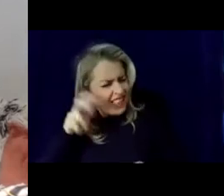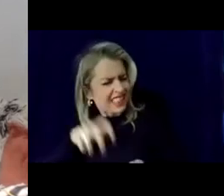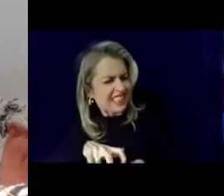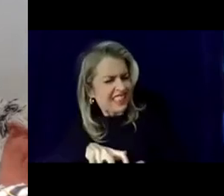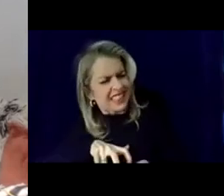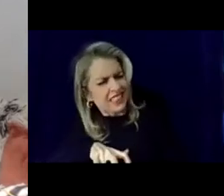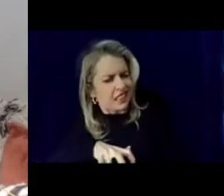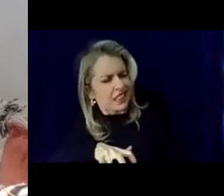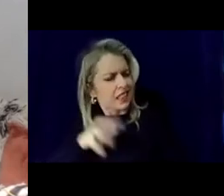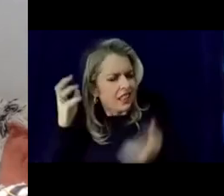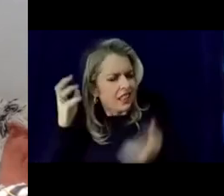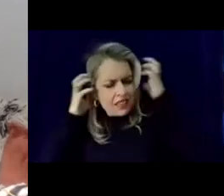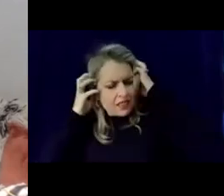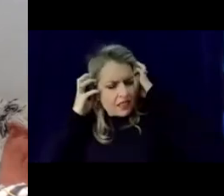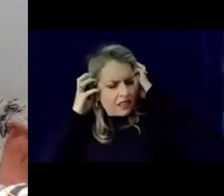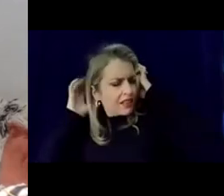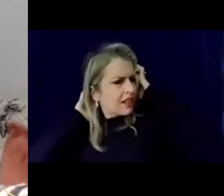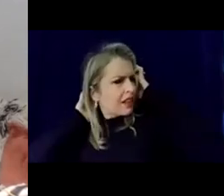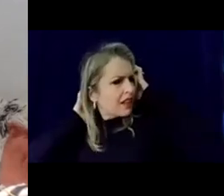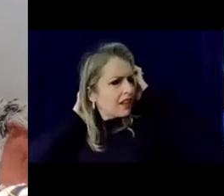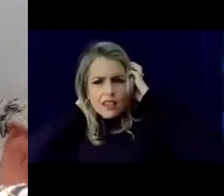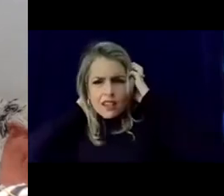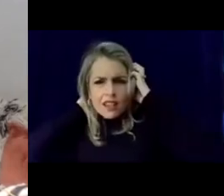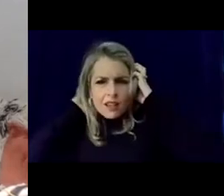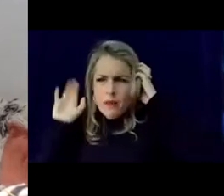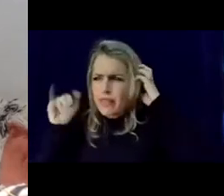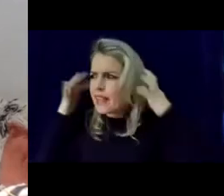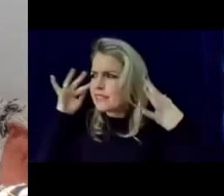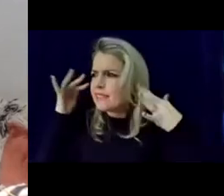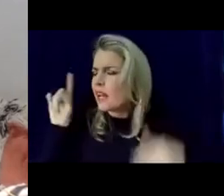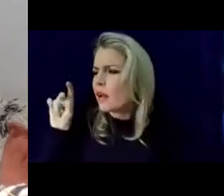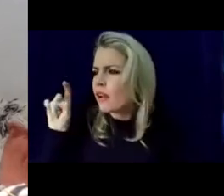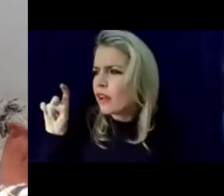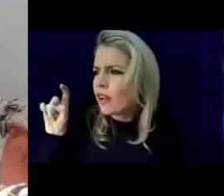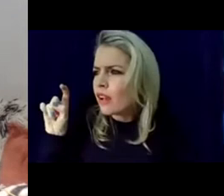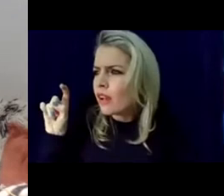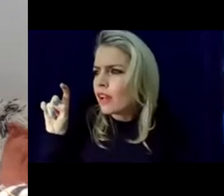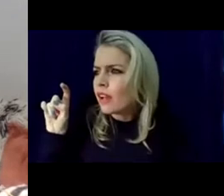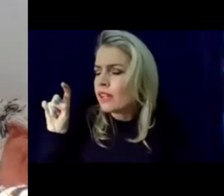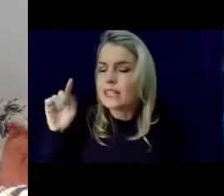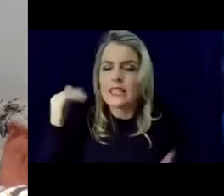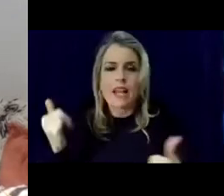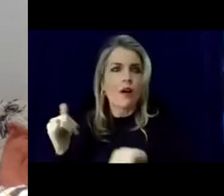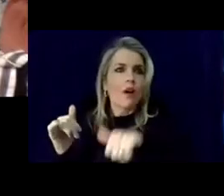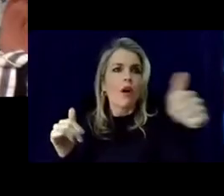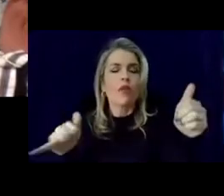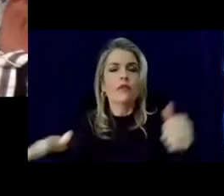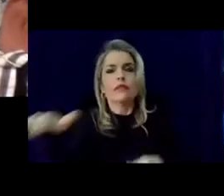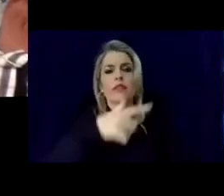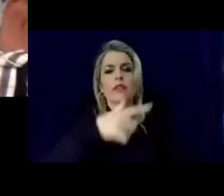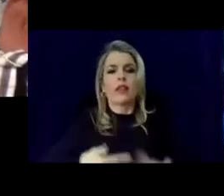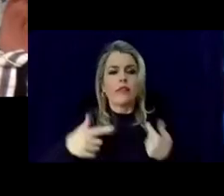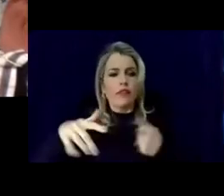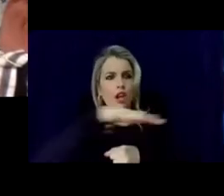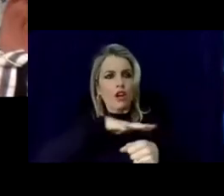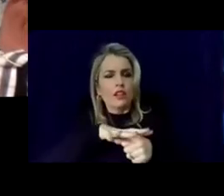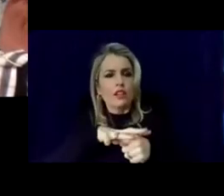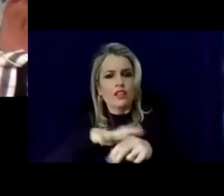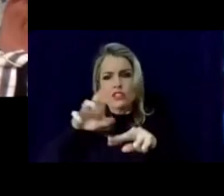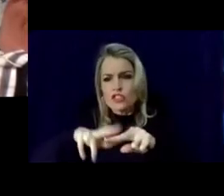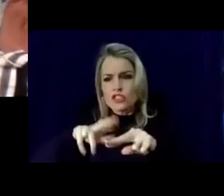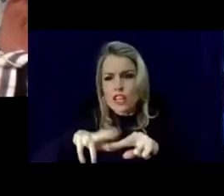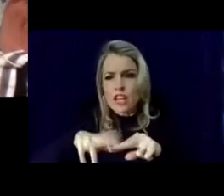She pulls her headphones off one ear, trying to identify the sound. Interior, Living Country Gallery. The chairs and the mic are